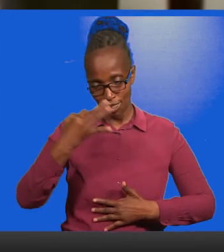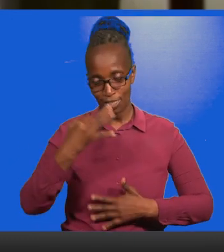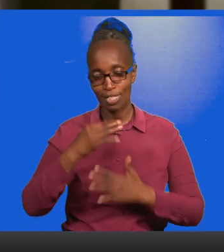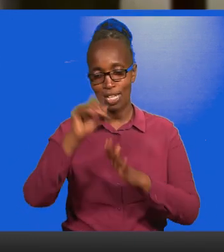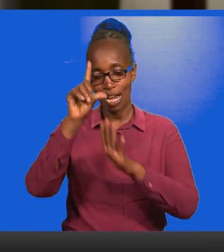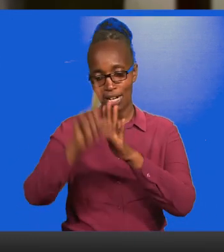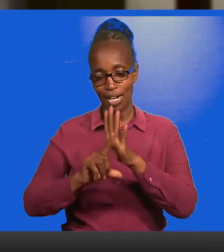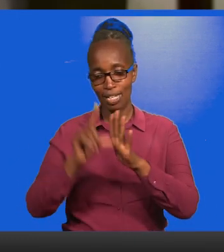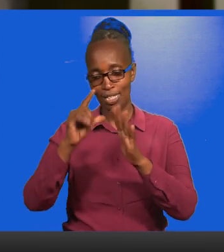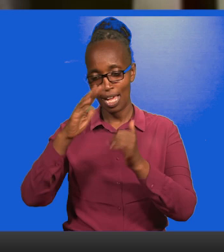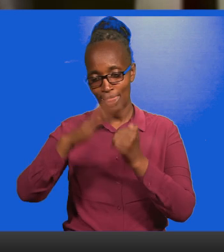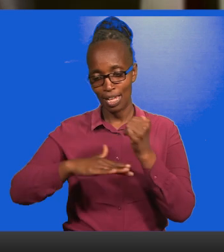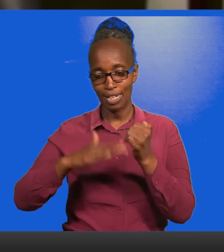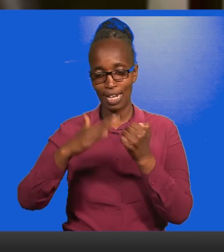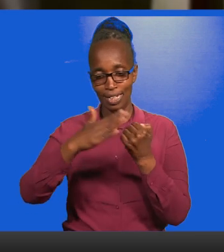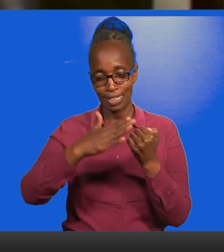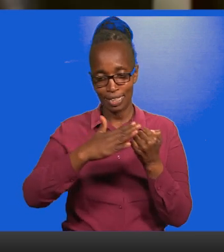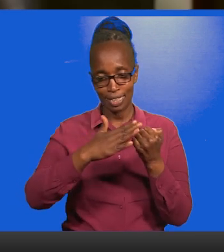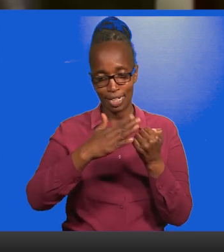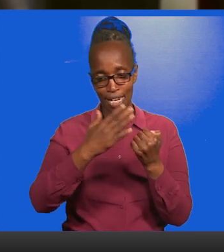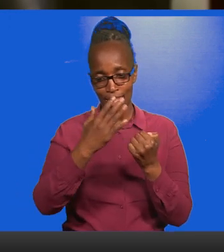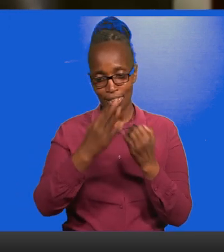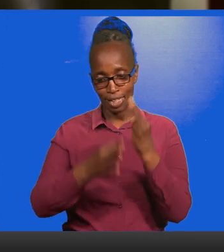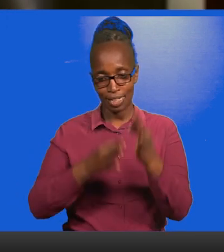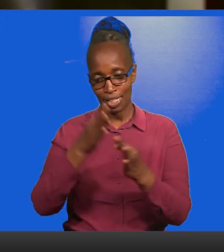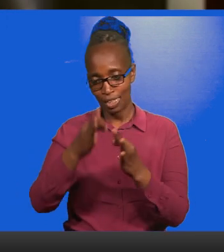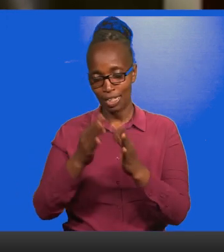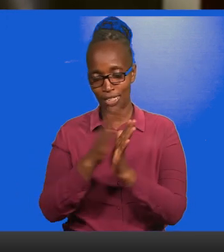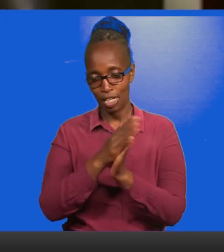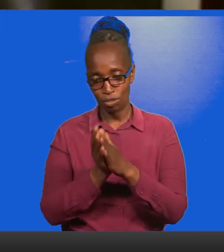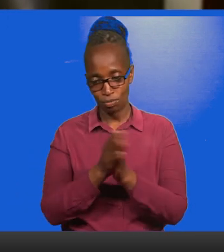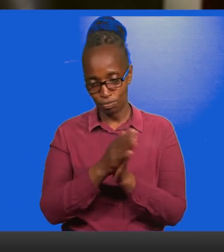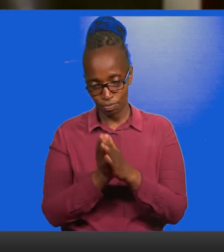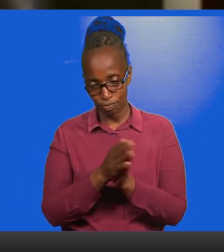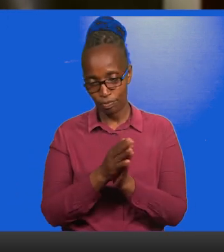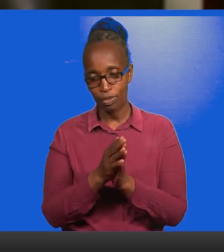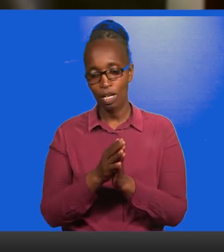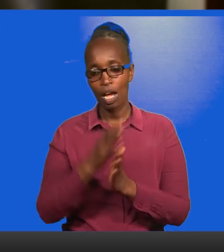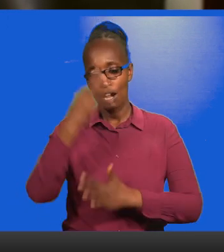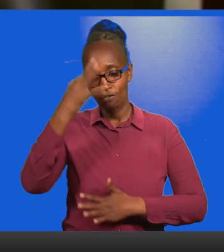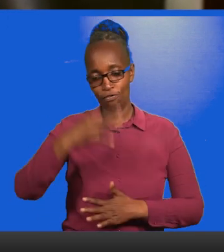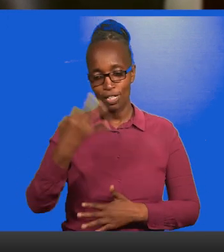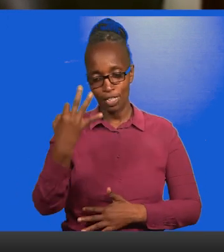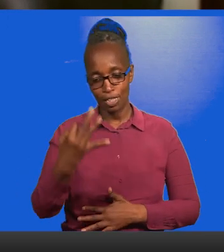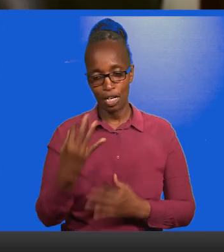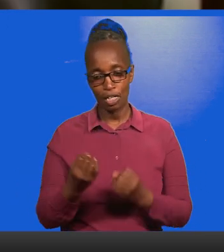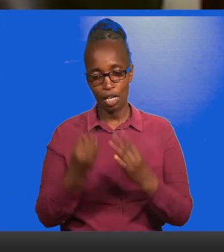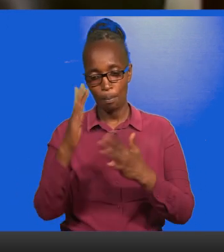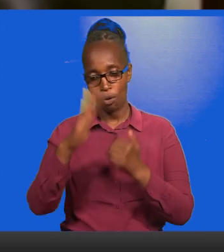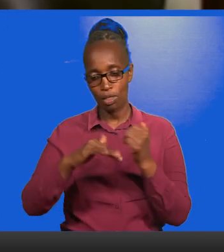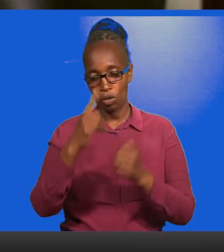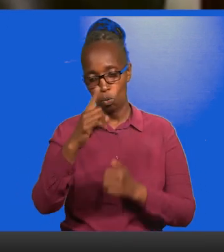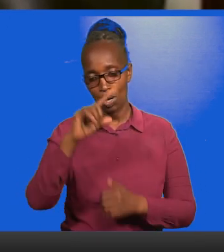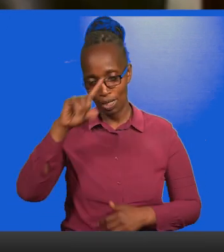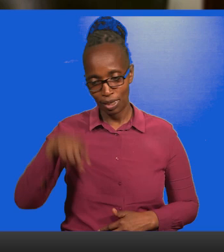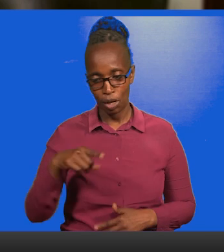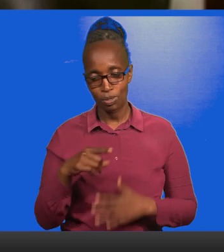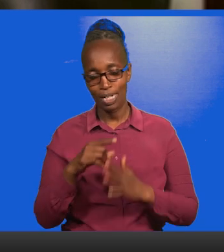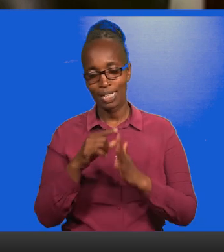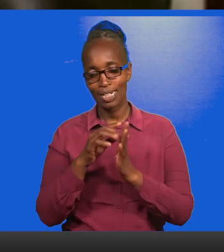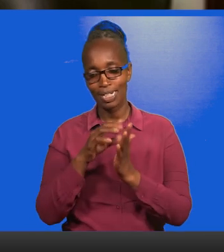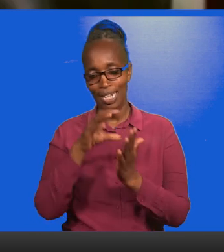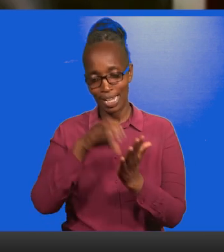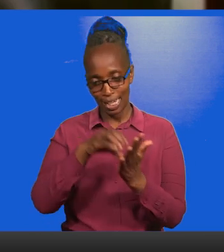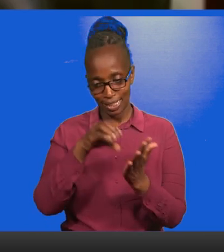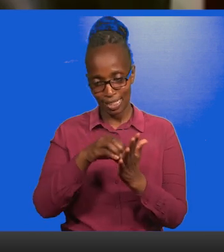have three phases phase one less than 99 cases phase two 101,000 cases phase three more than